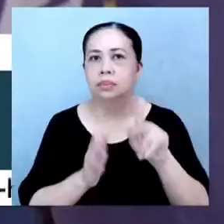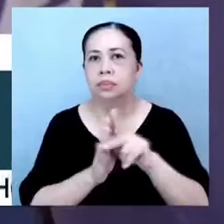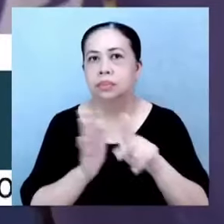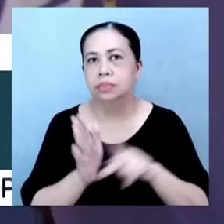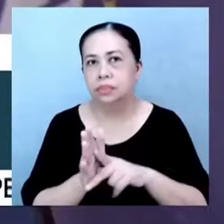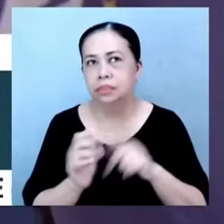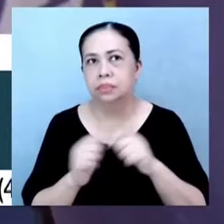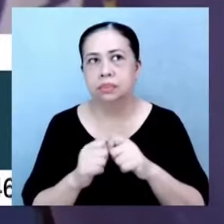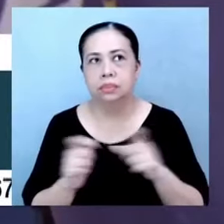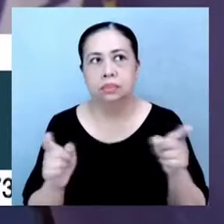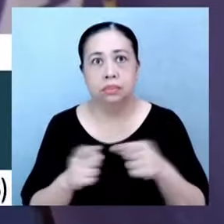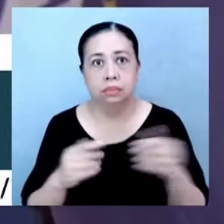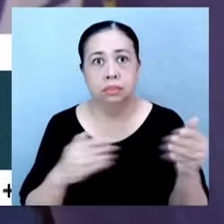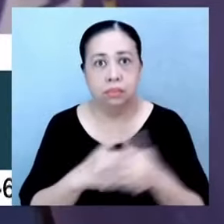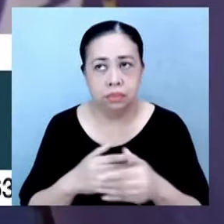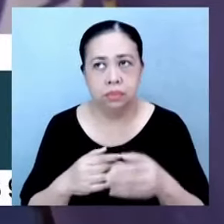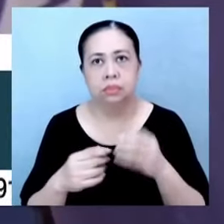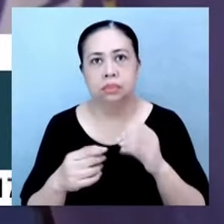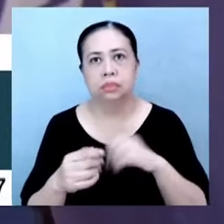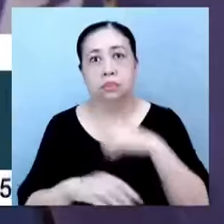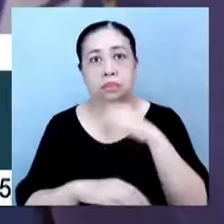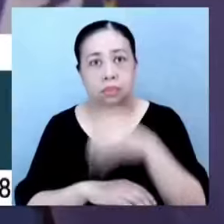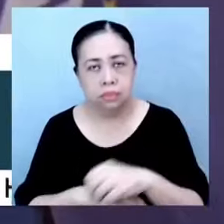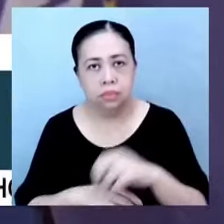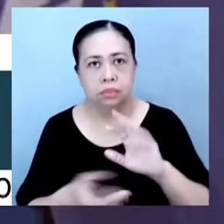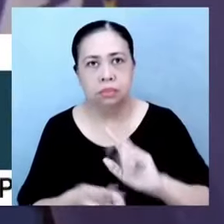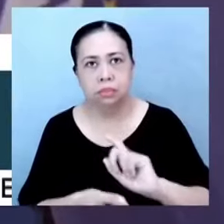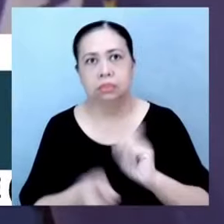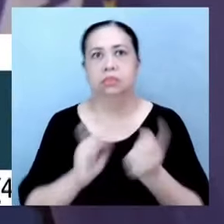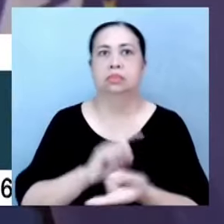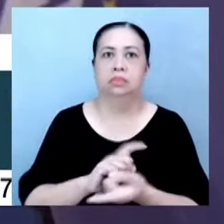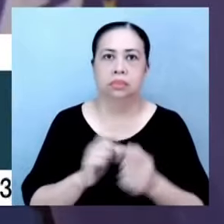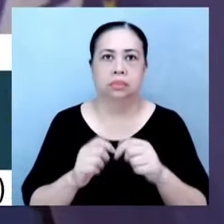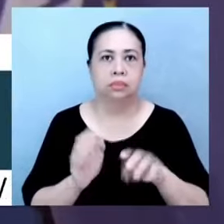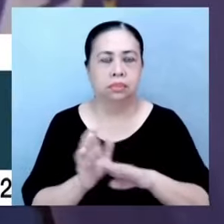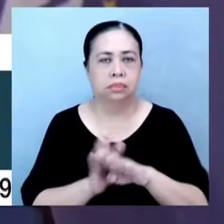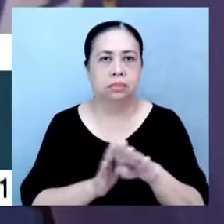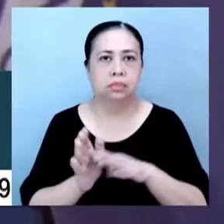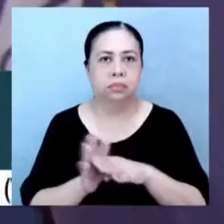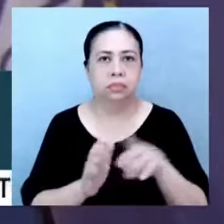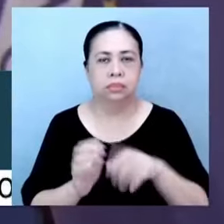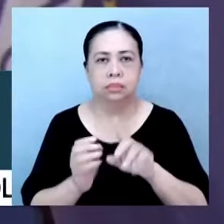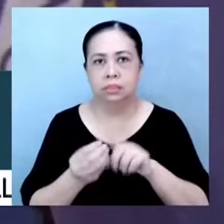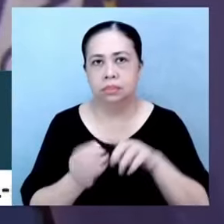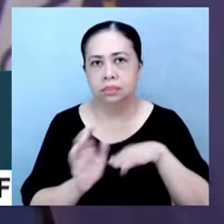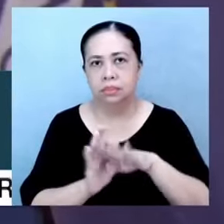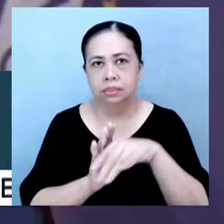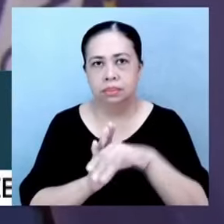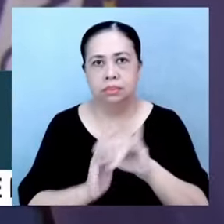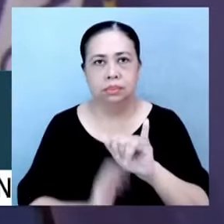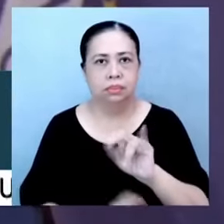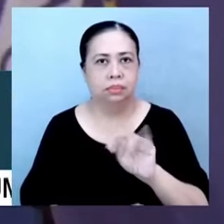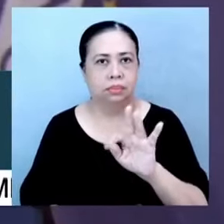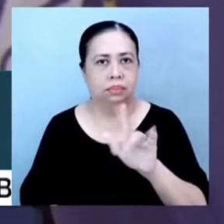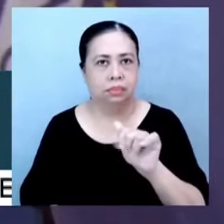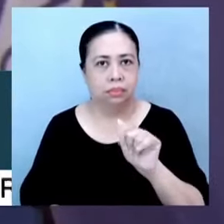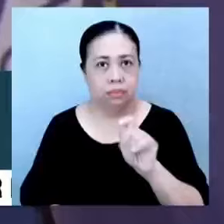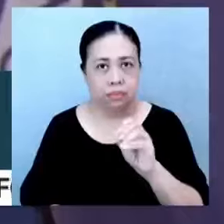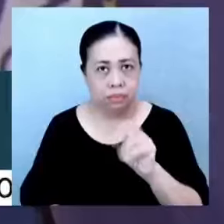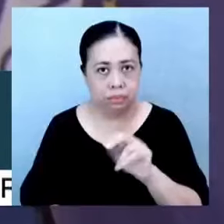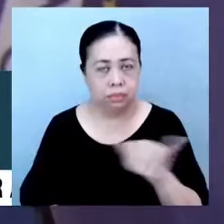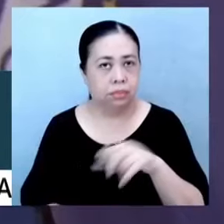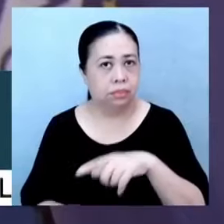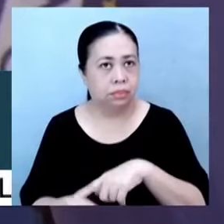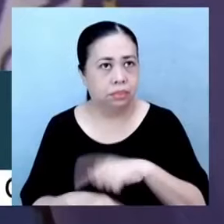soon or too much could result in a reversal of the progress that we've seen on inflation. At the same time, reducing